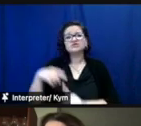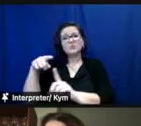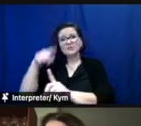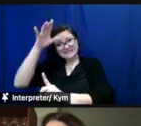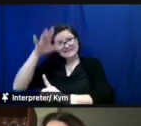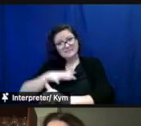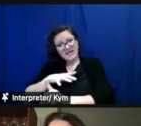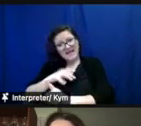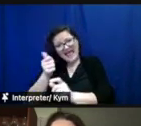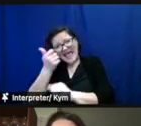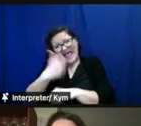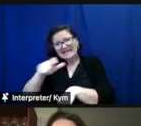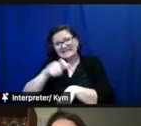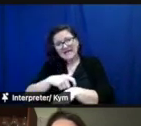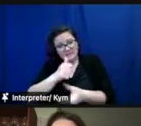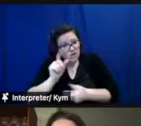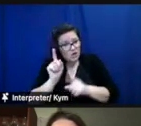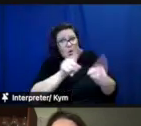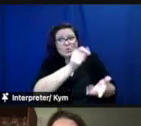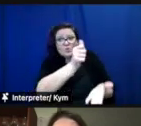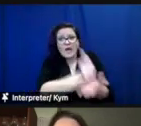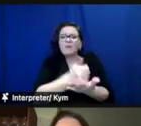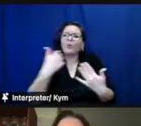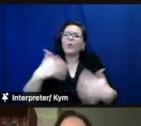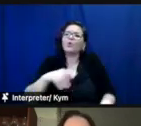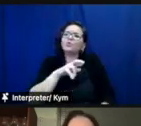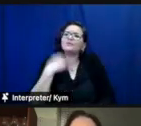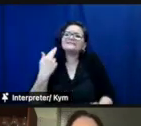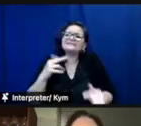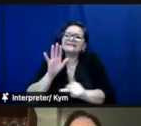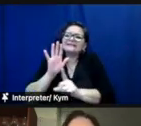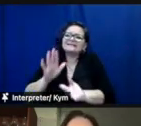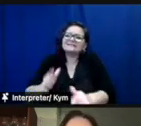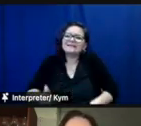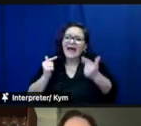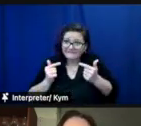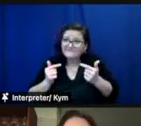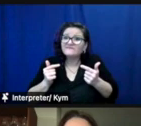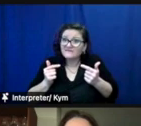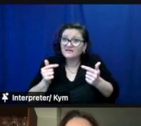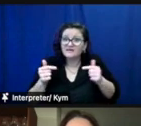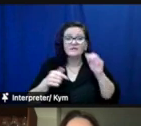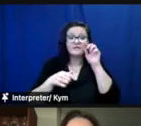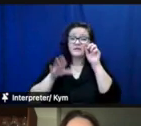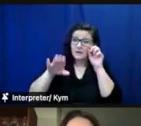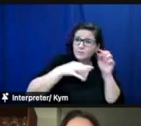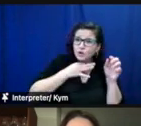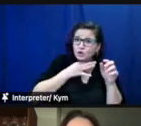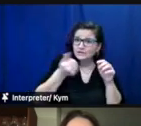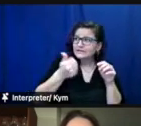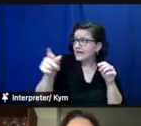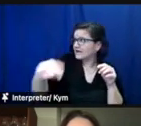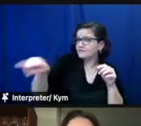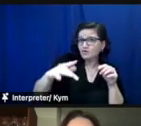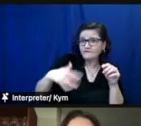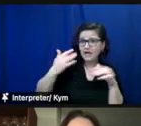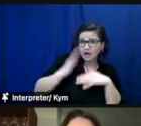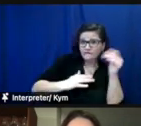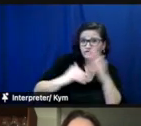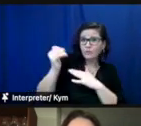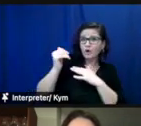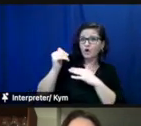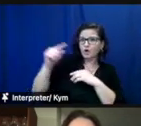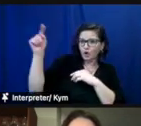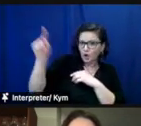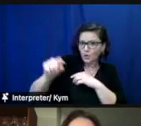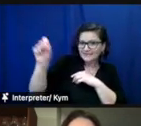this. Okay. So would any of you felt comfortable being a conductor going down into the South